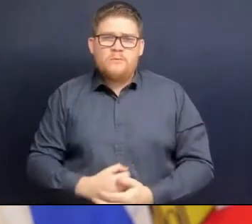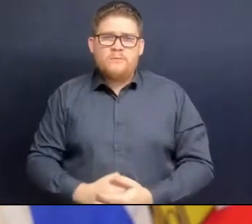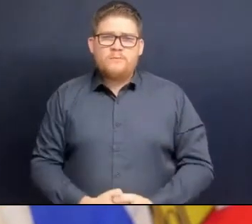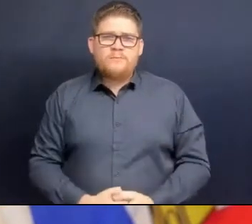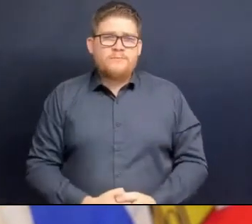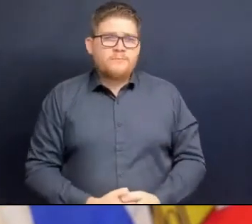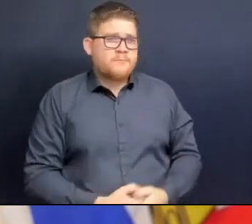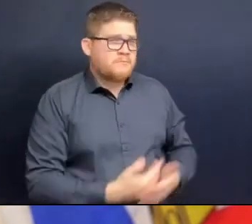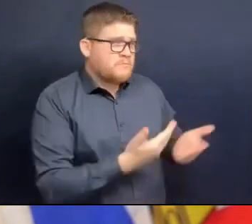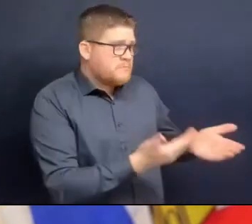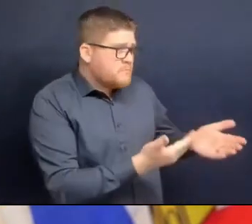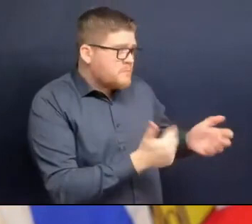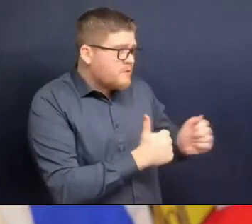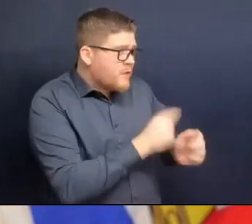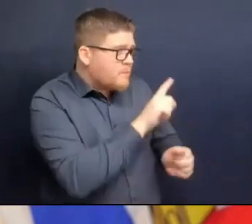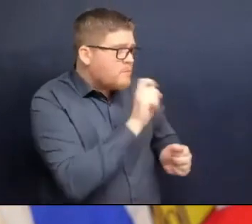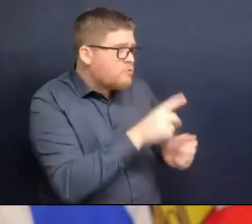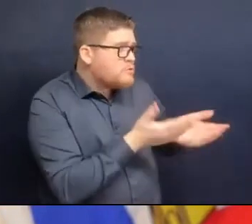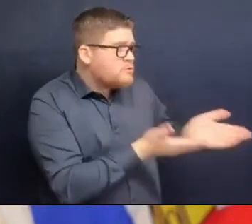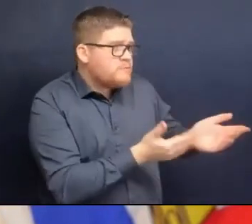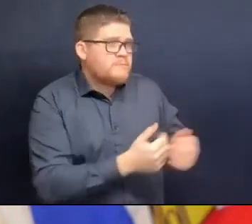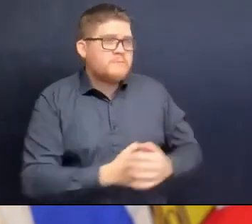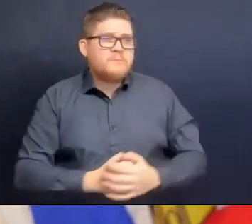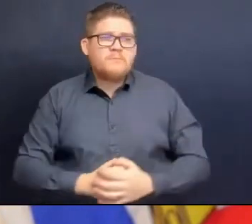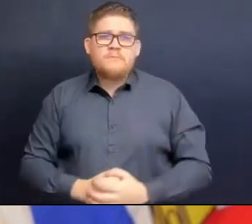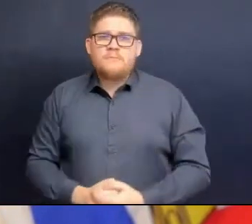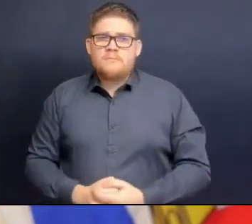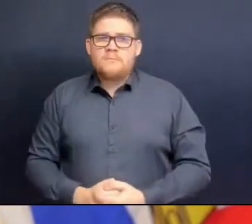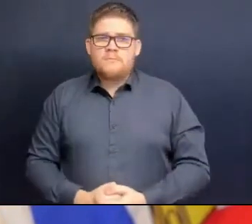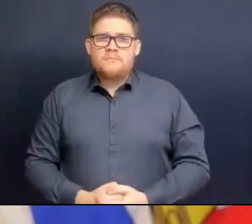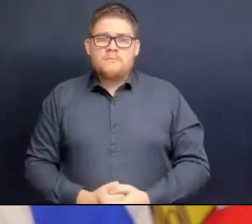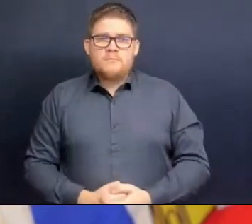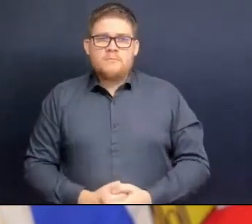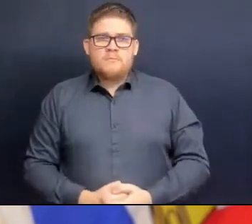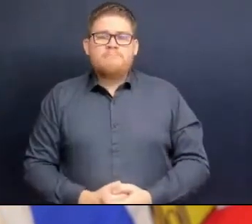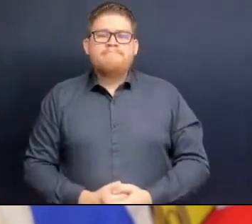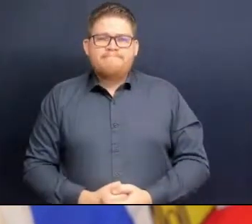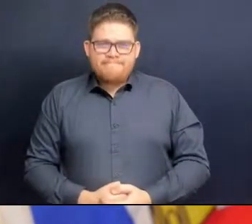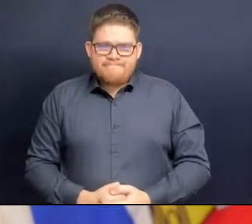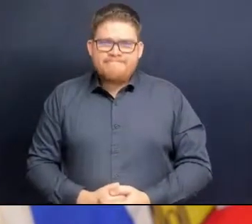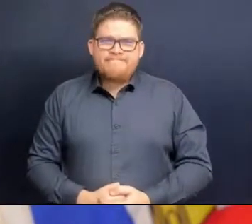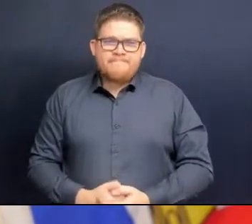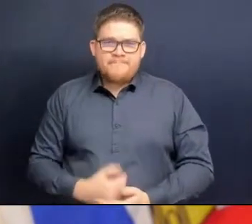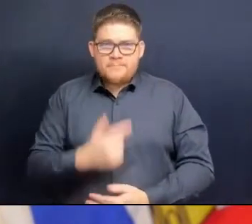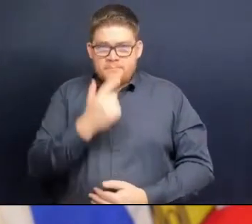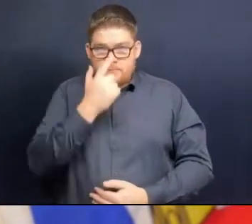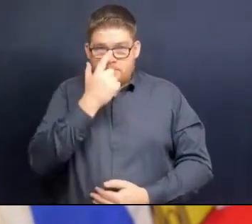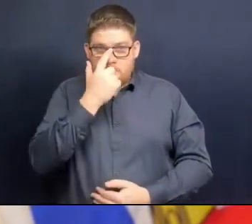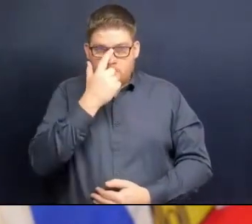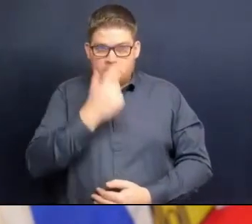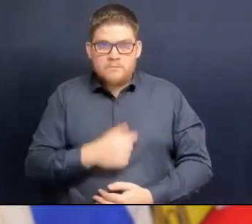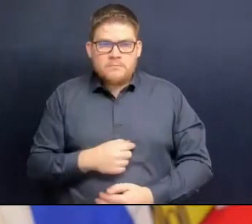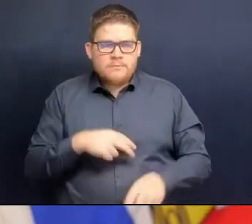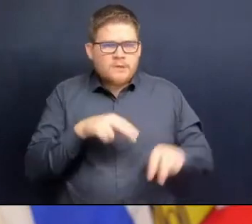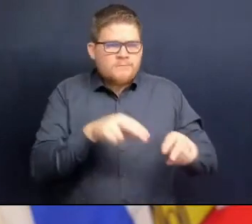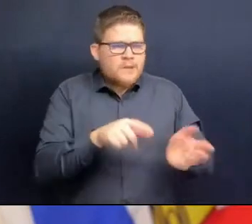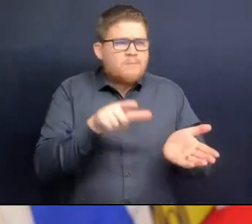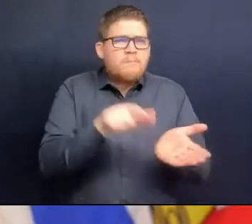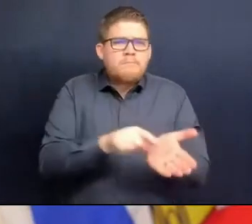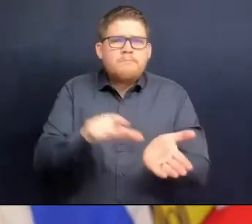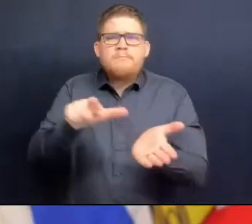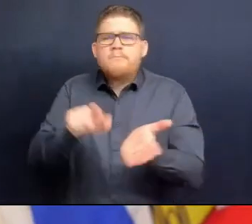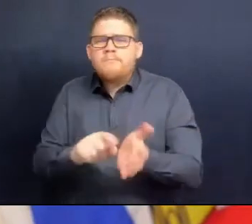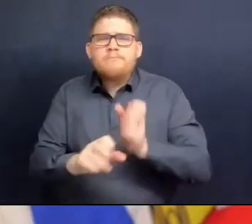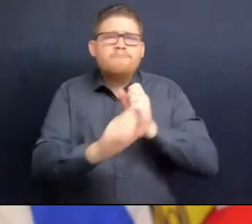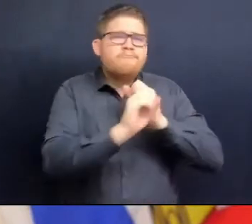have a follow-up? Yes, please. There have been several media reports recently